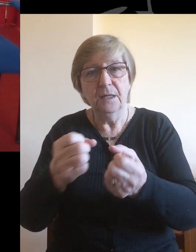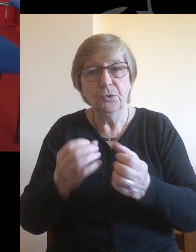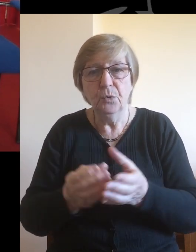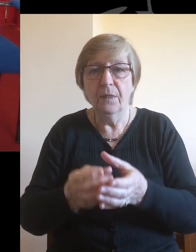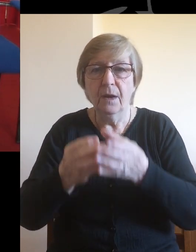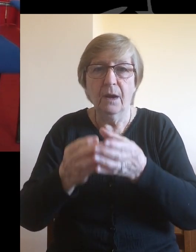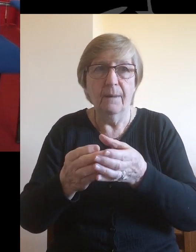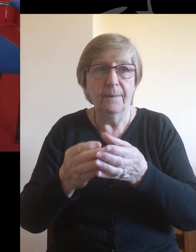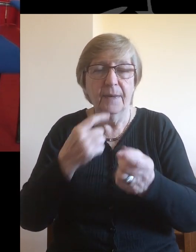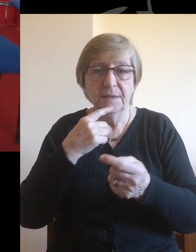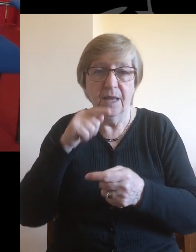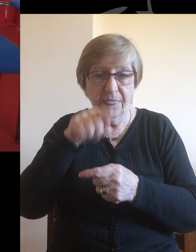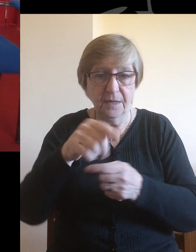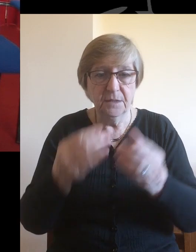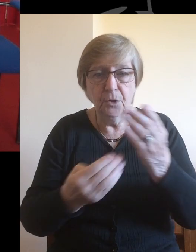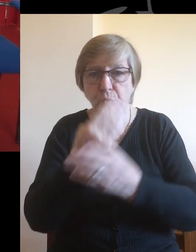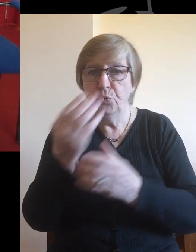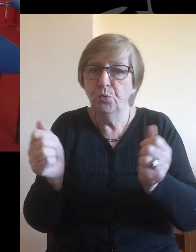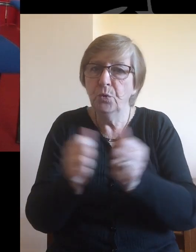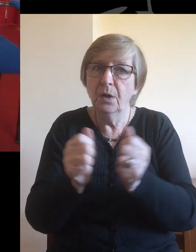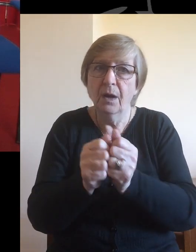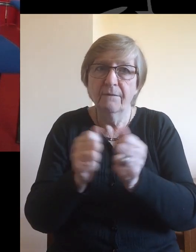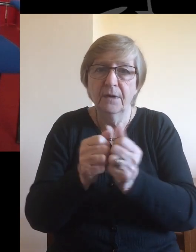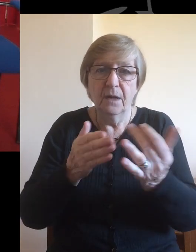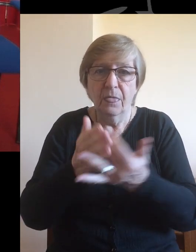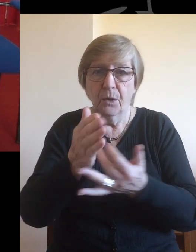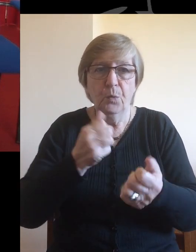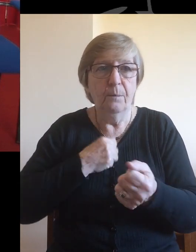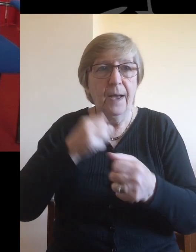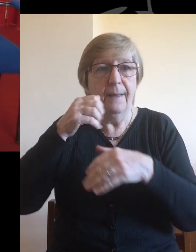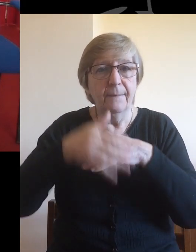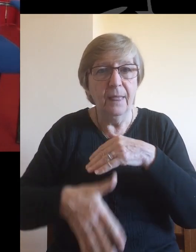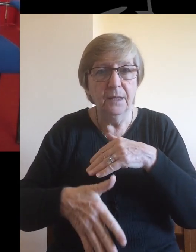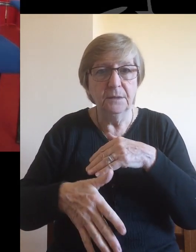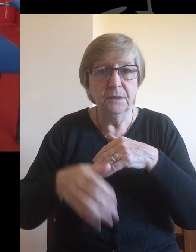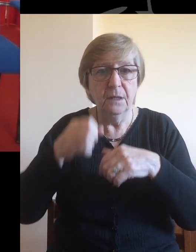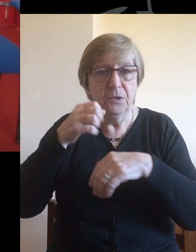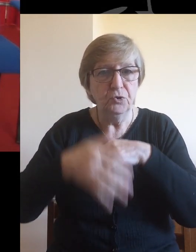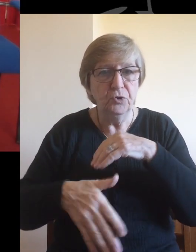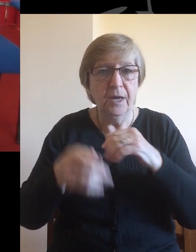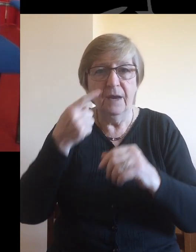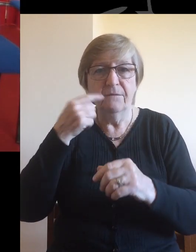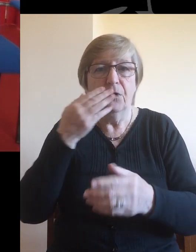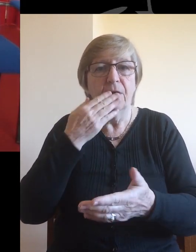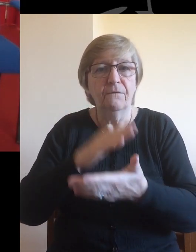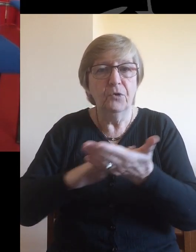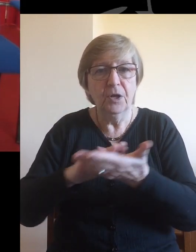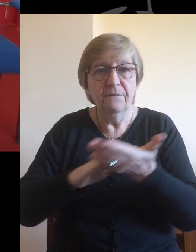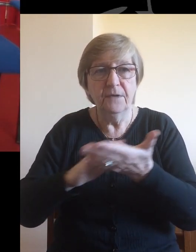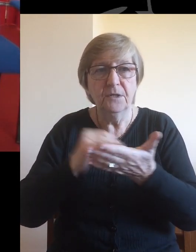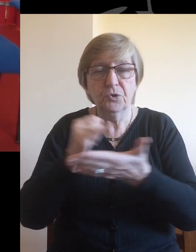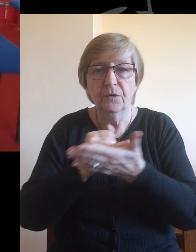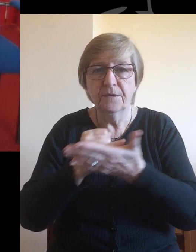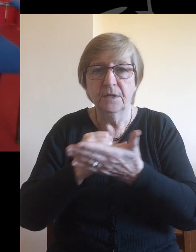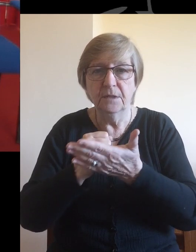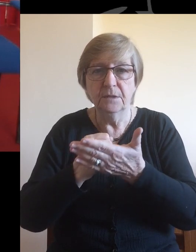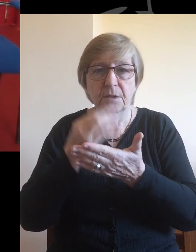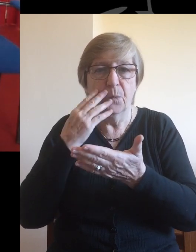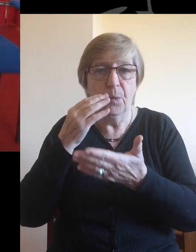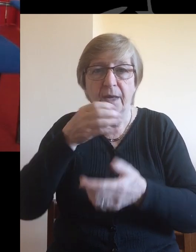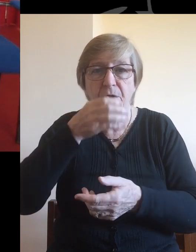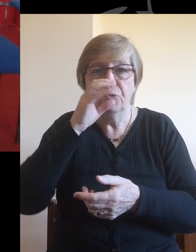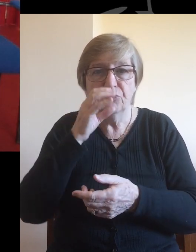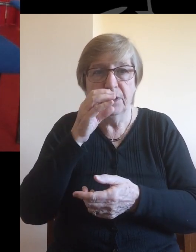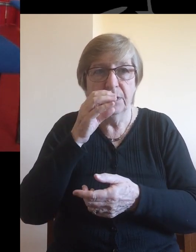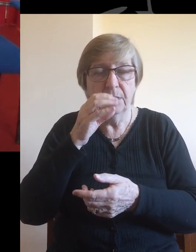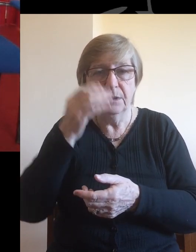cup is a new covenant made in my blood, which is shed for the forgiveness of sins. When you drink